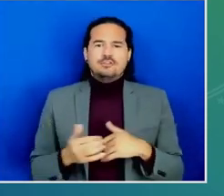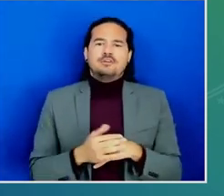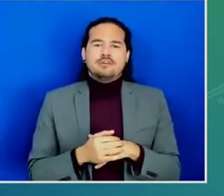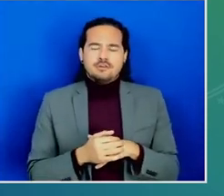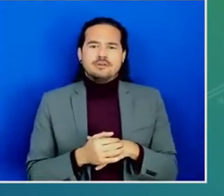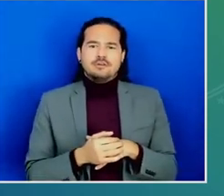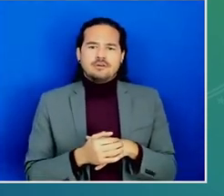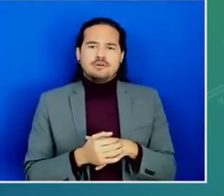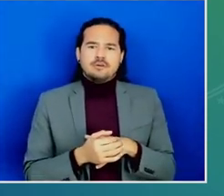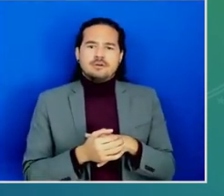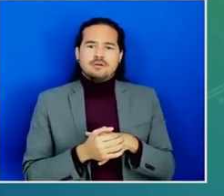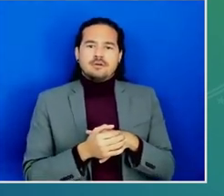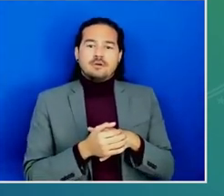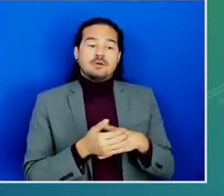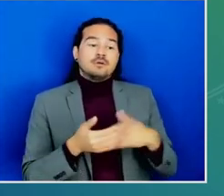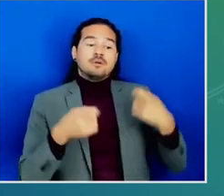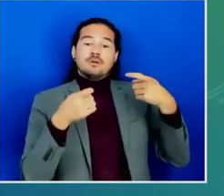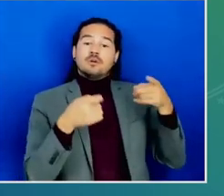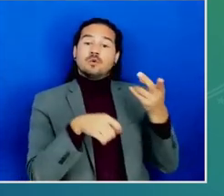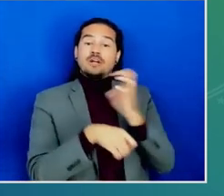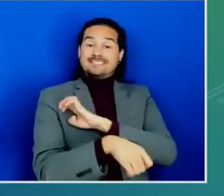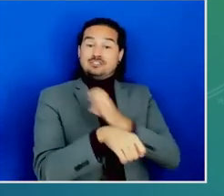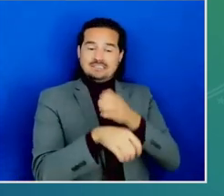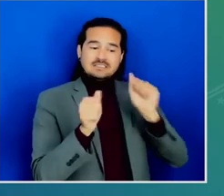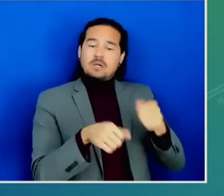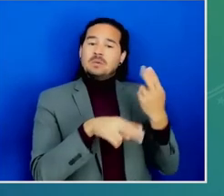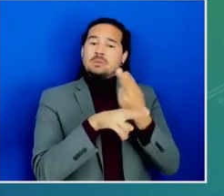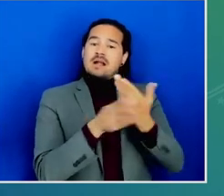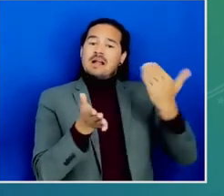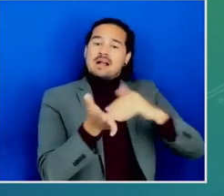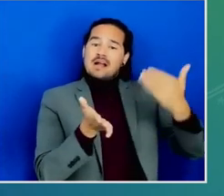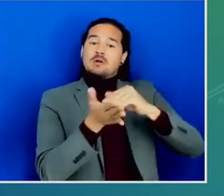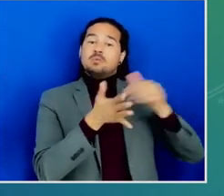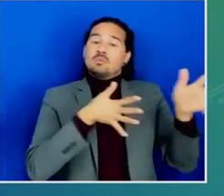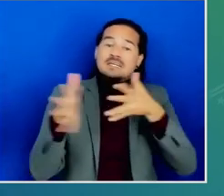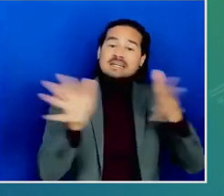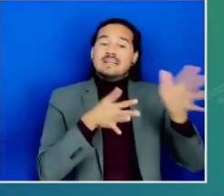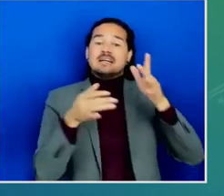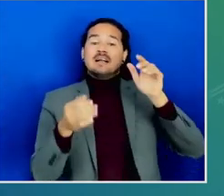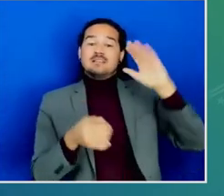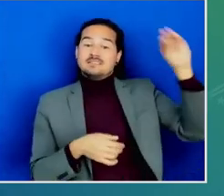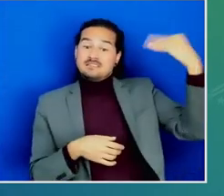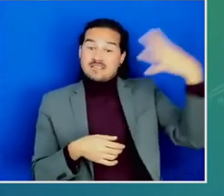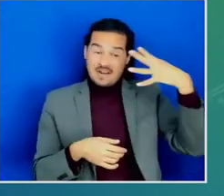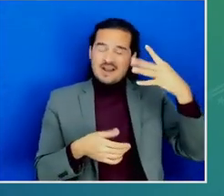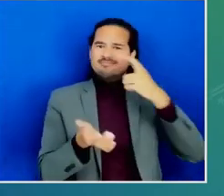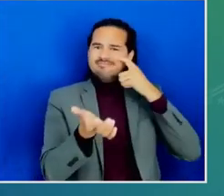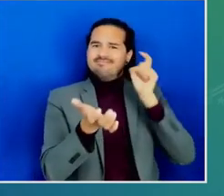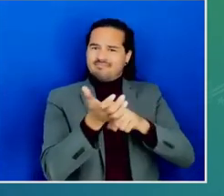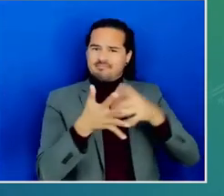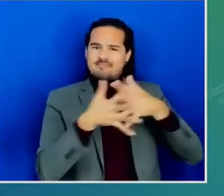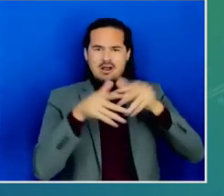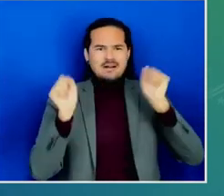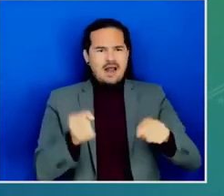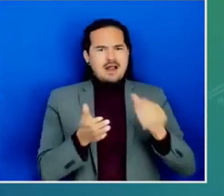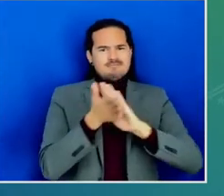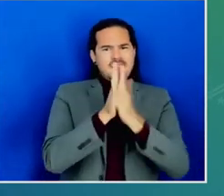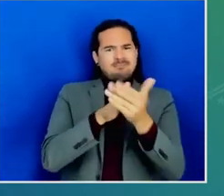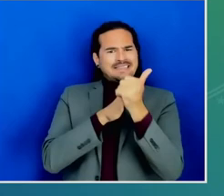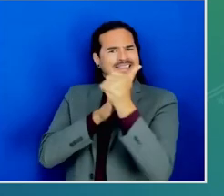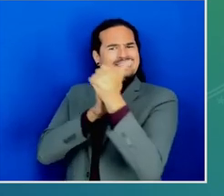renewable energy, we see American manufacturers, American workers racing to lead the global market. We